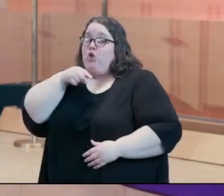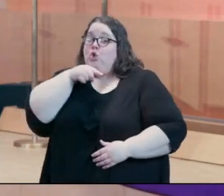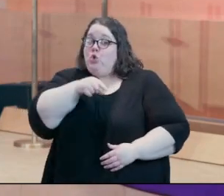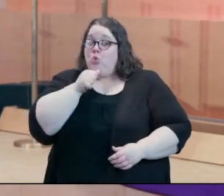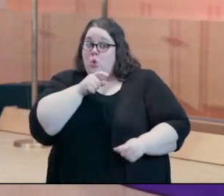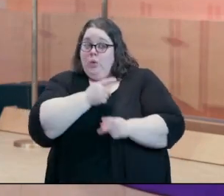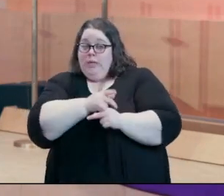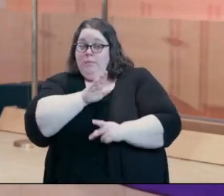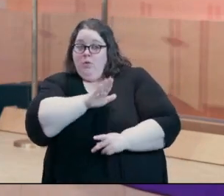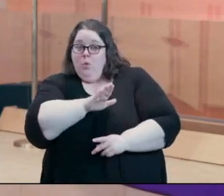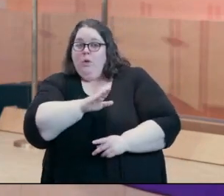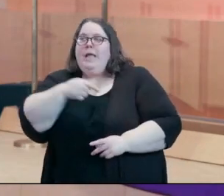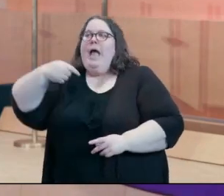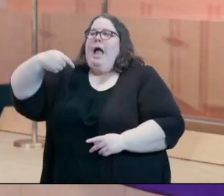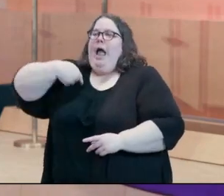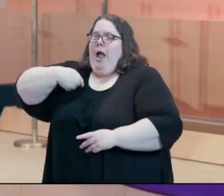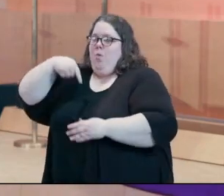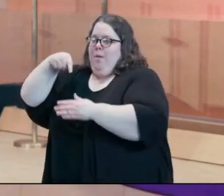if you don't.